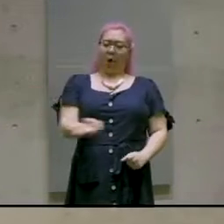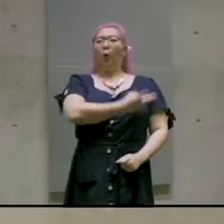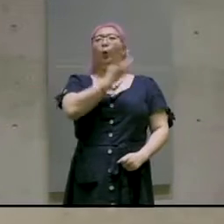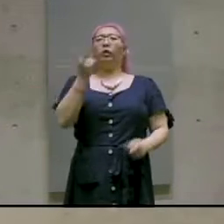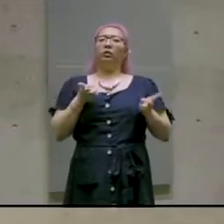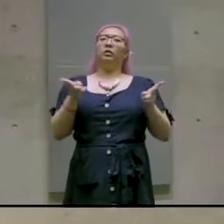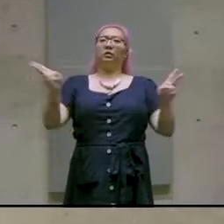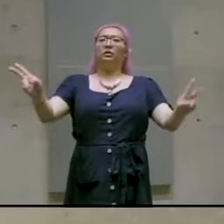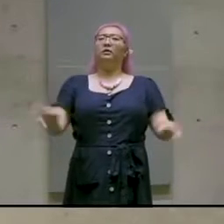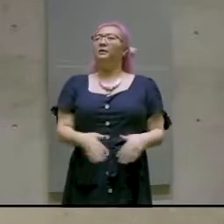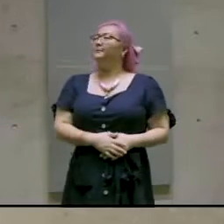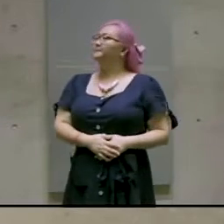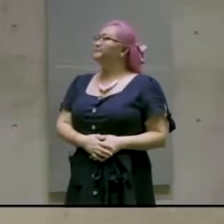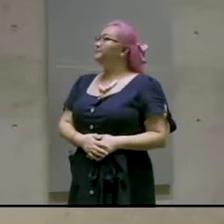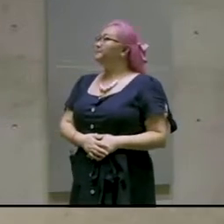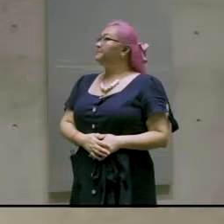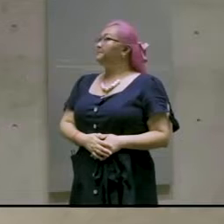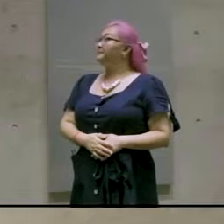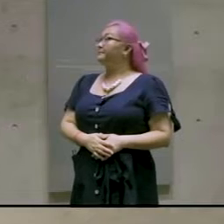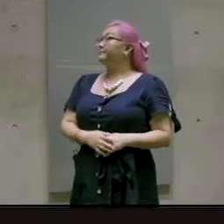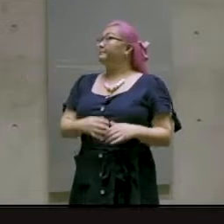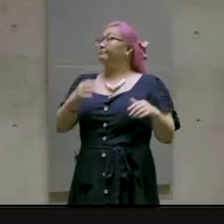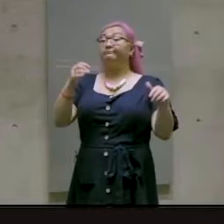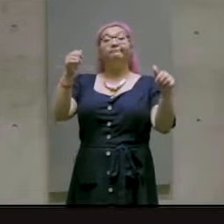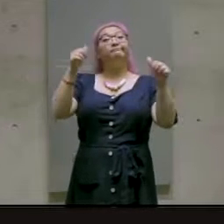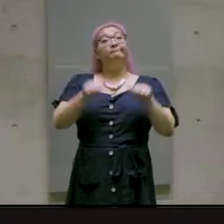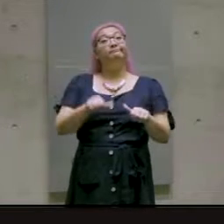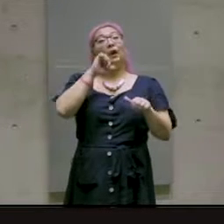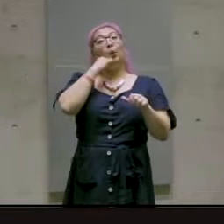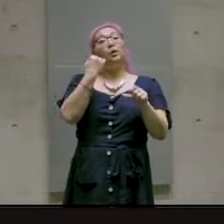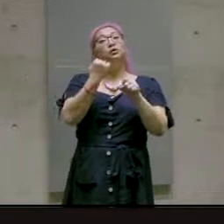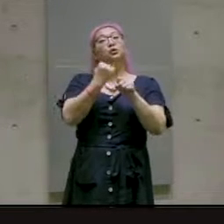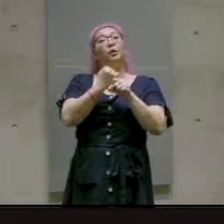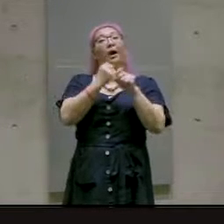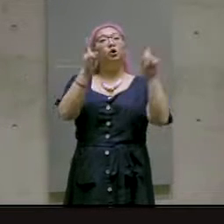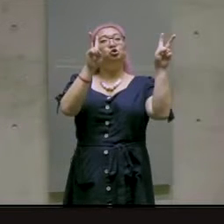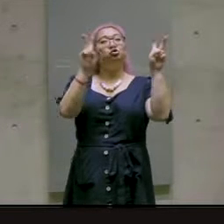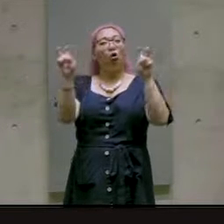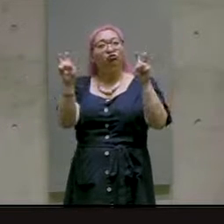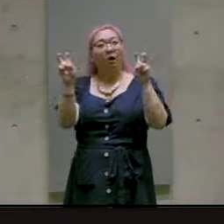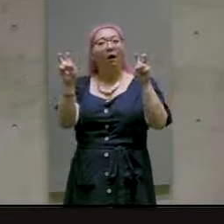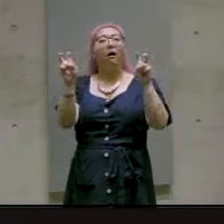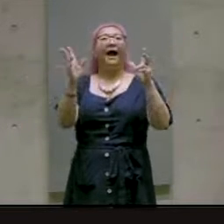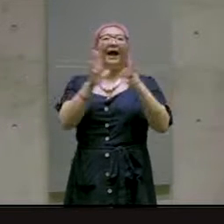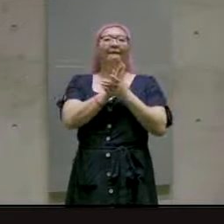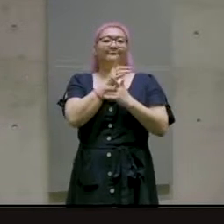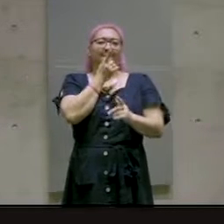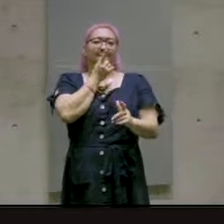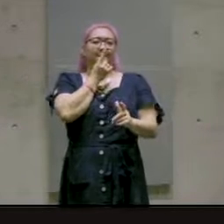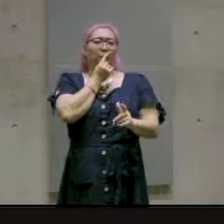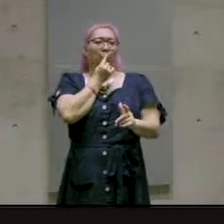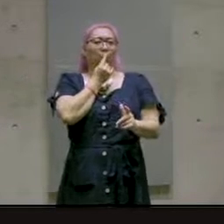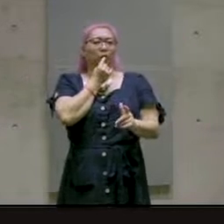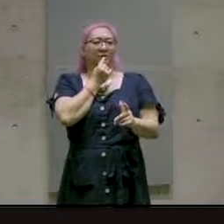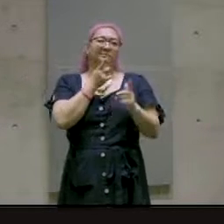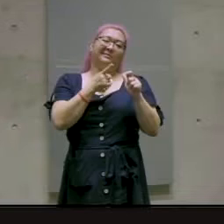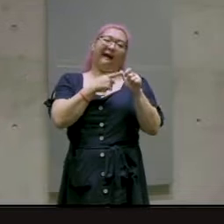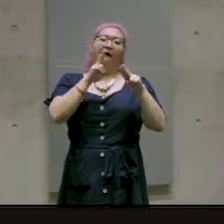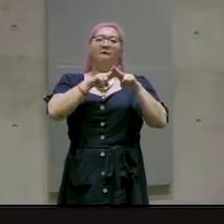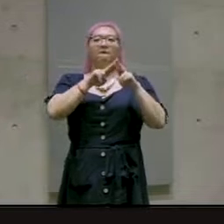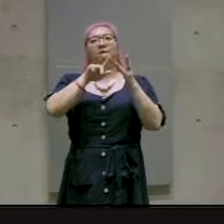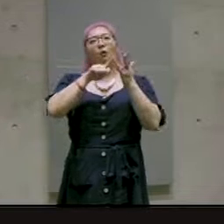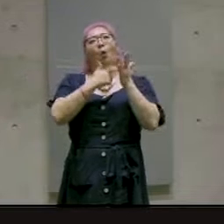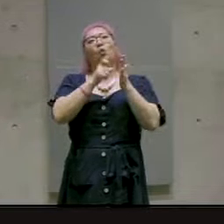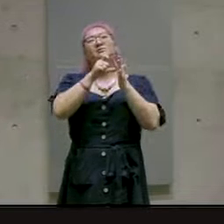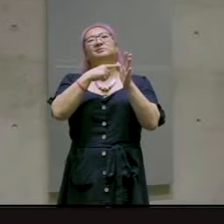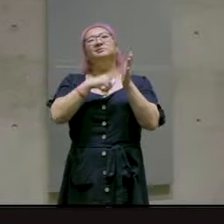title. I'm also going to be talking about genre, affordance, and how that might shape what desire looks like, its